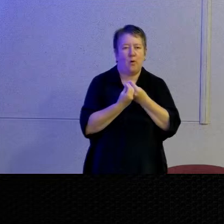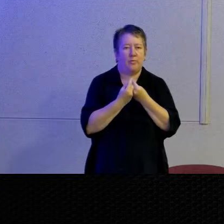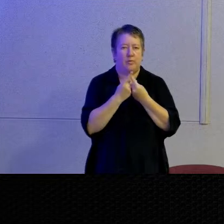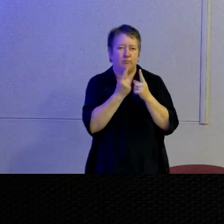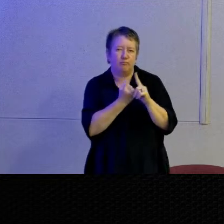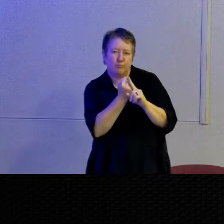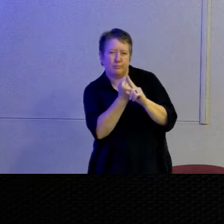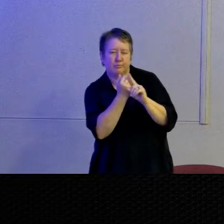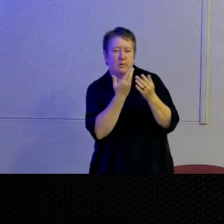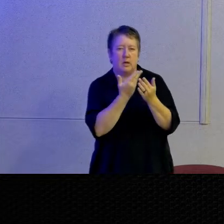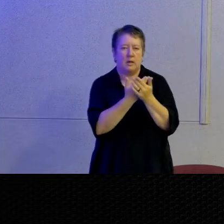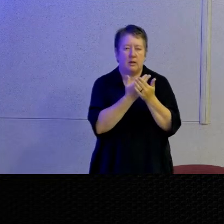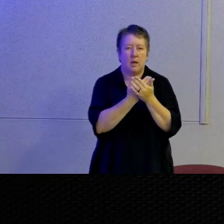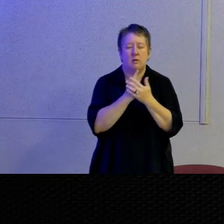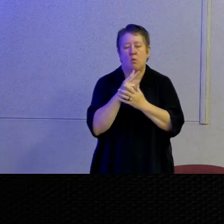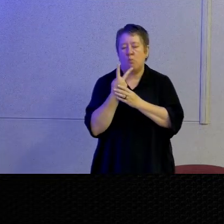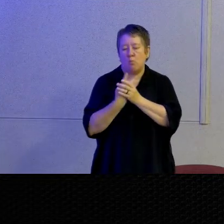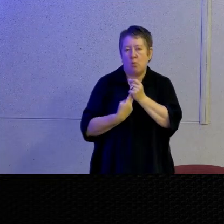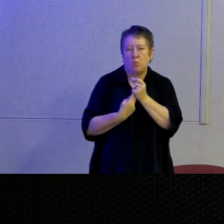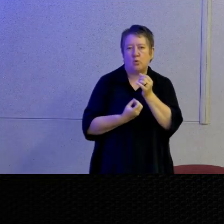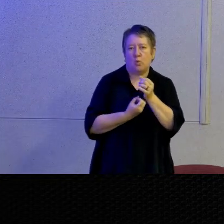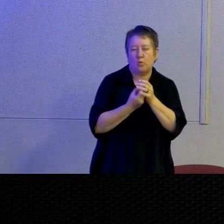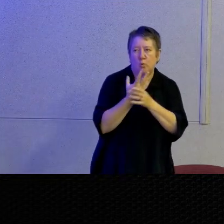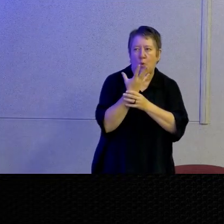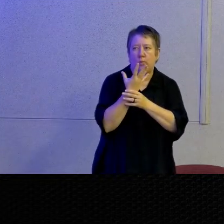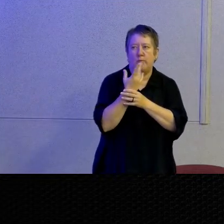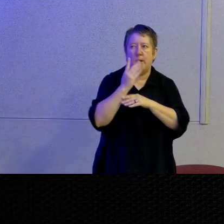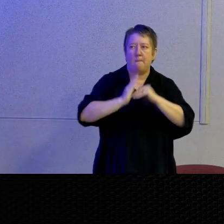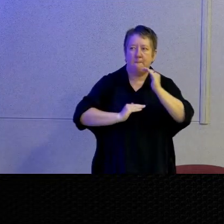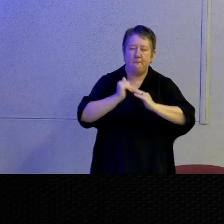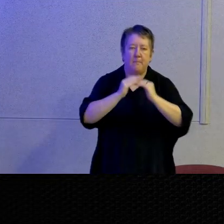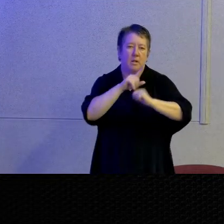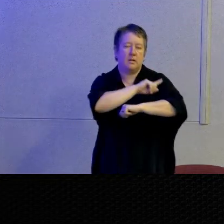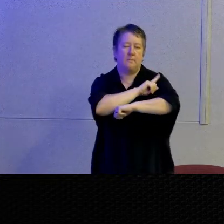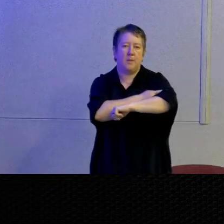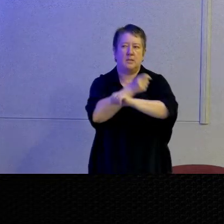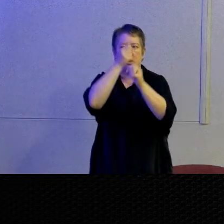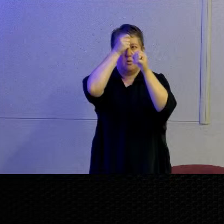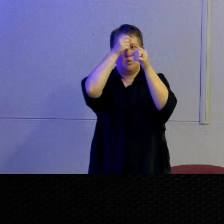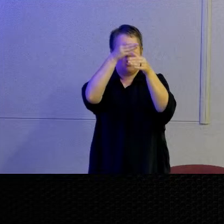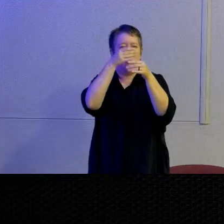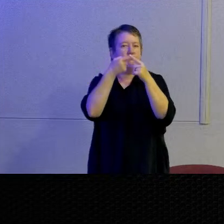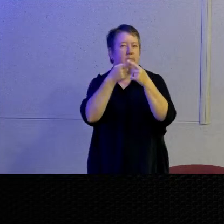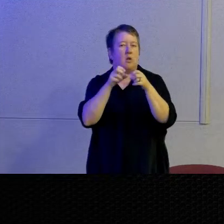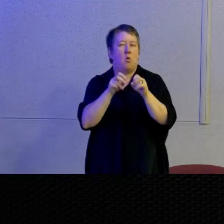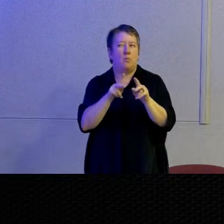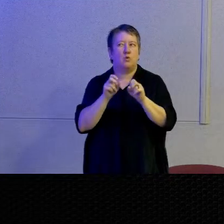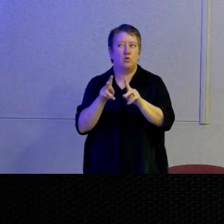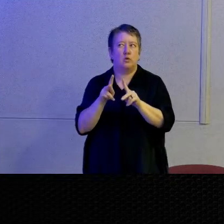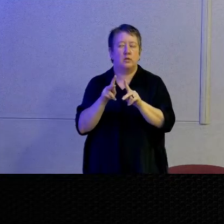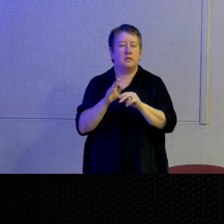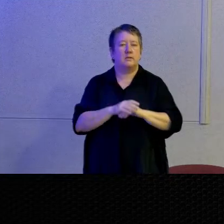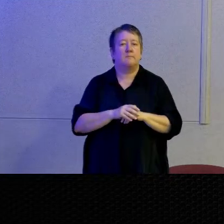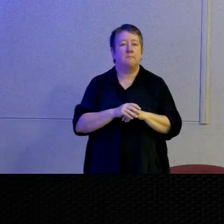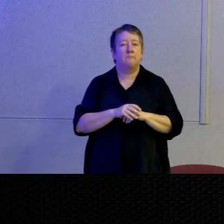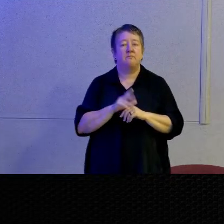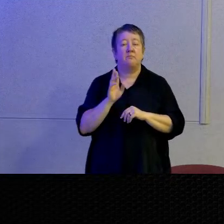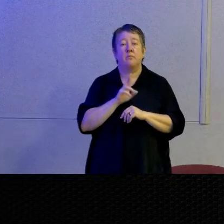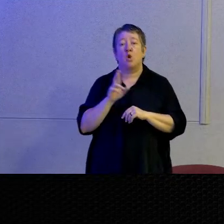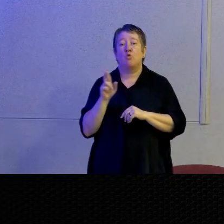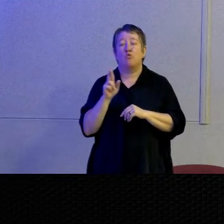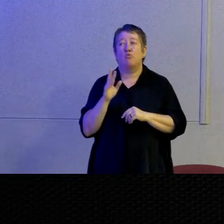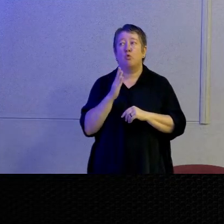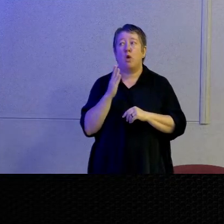mutual growth, building capacity, knowledge and opportunity. And I just flash a slide on the right there from Herwig